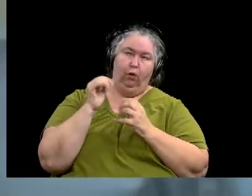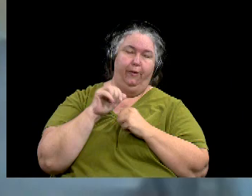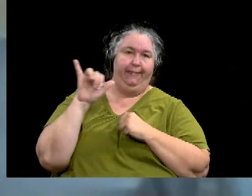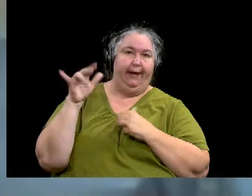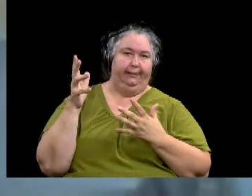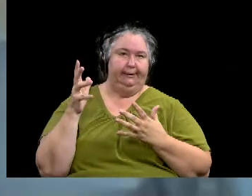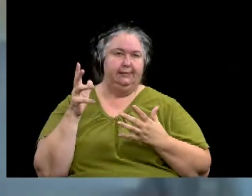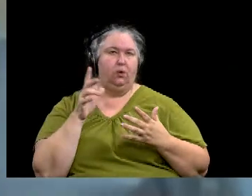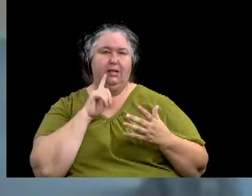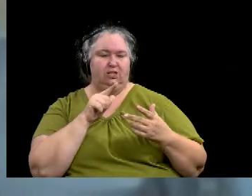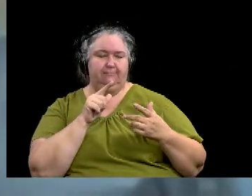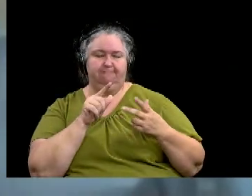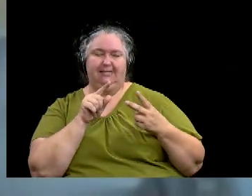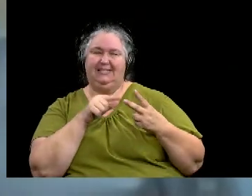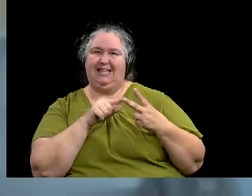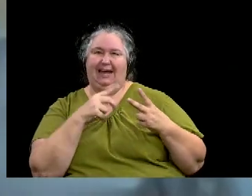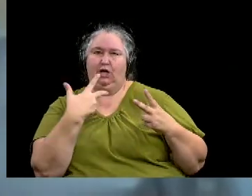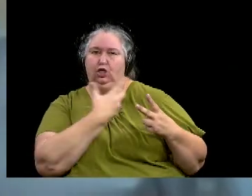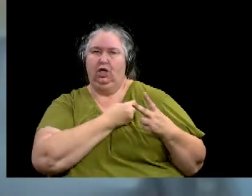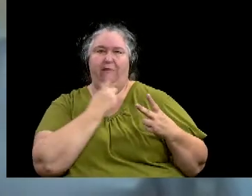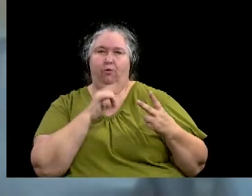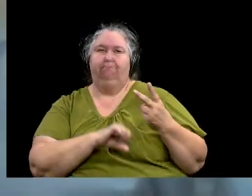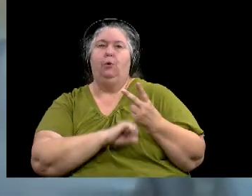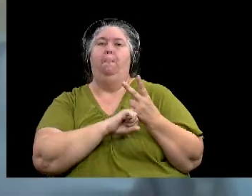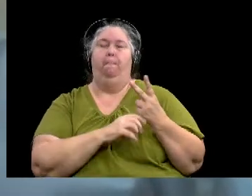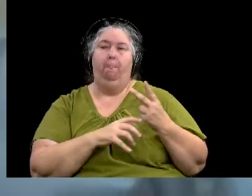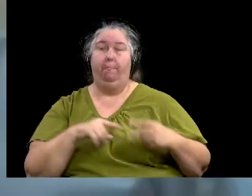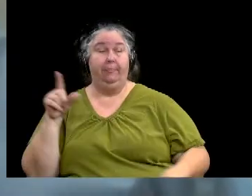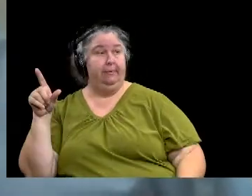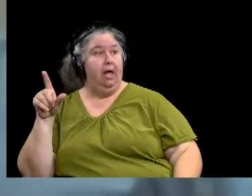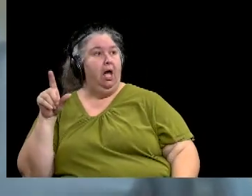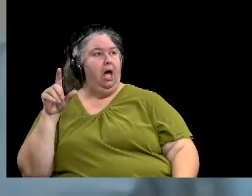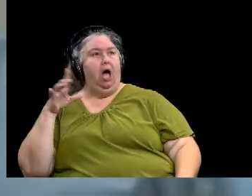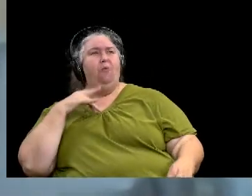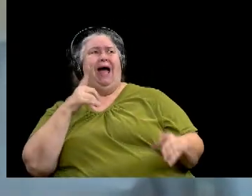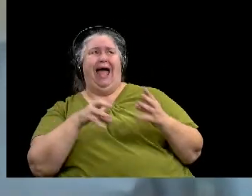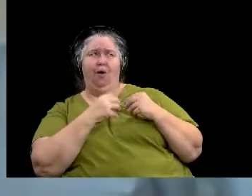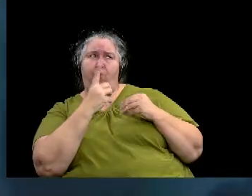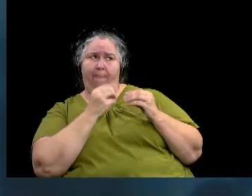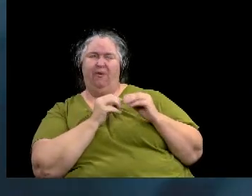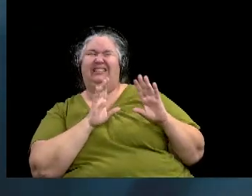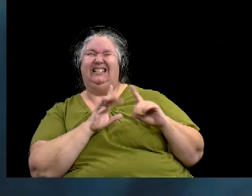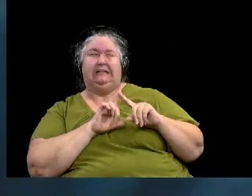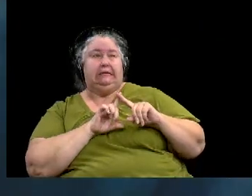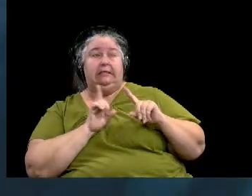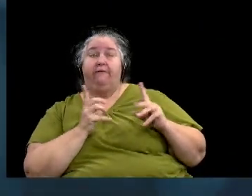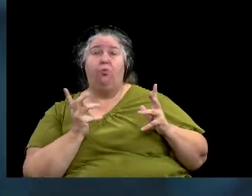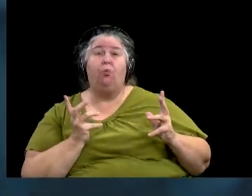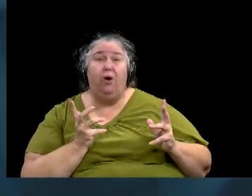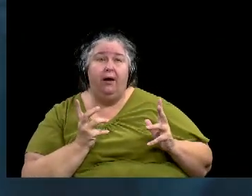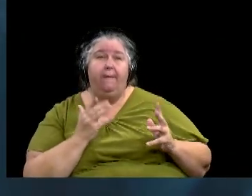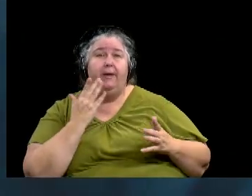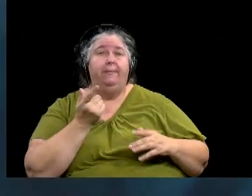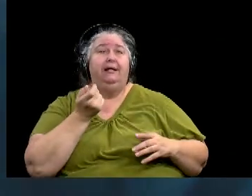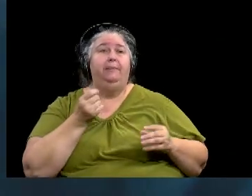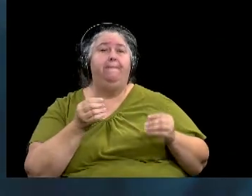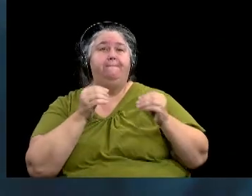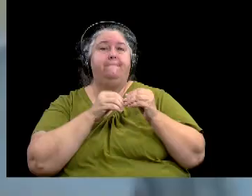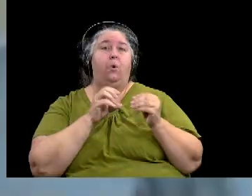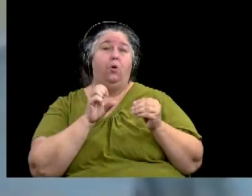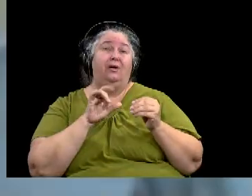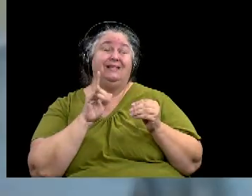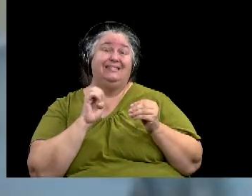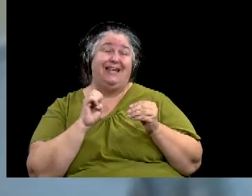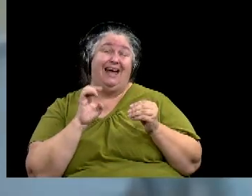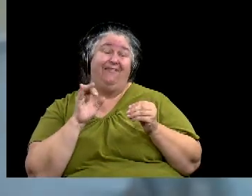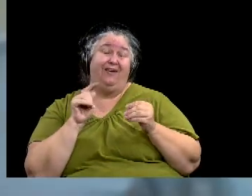add one thing, I think the only difference is going to be maybe a little bit more side effects with the second vaccination. I'm sitting here